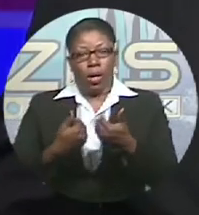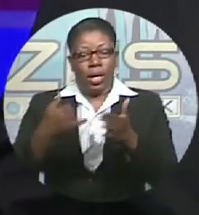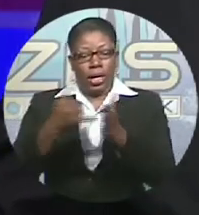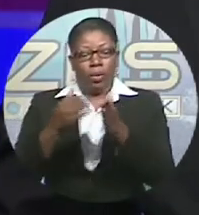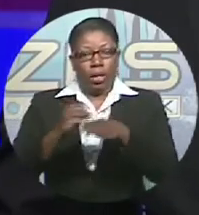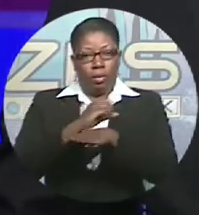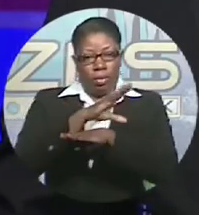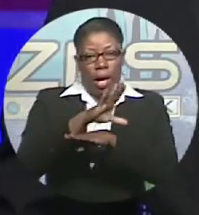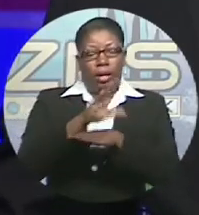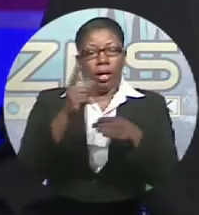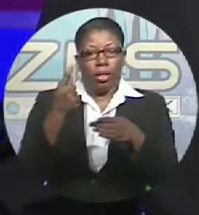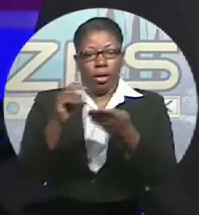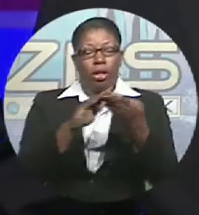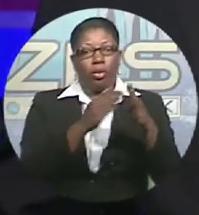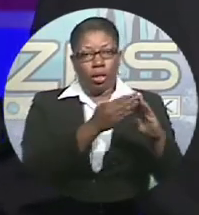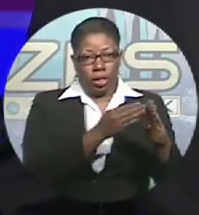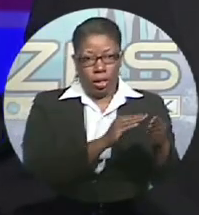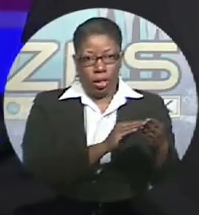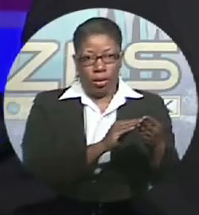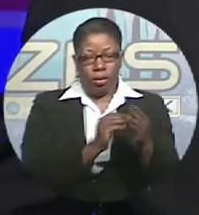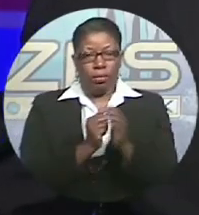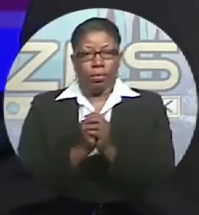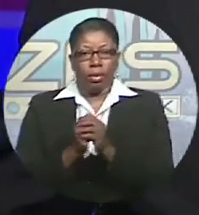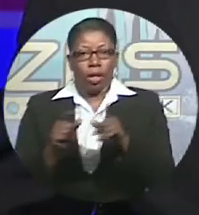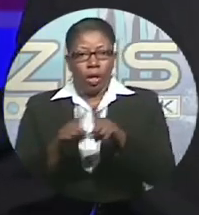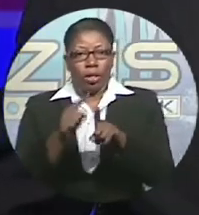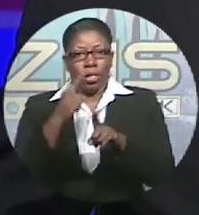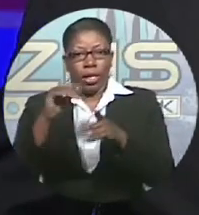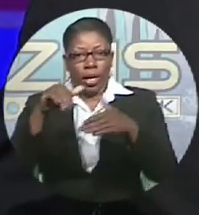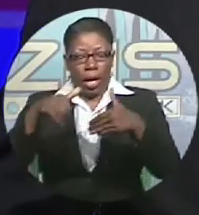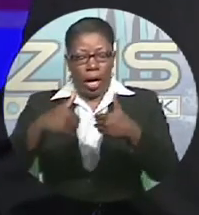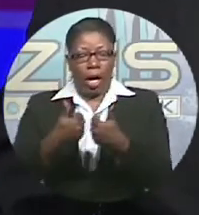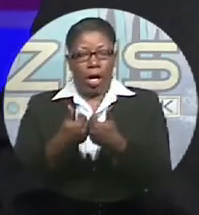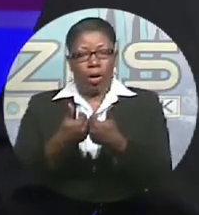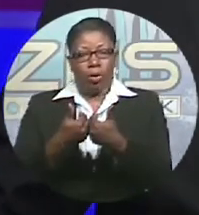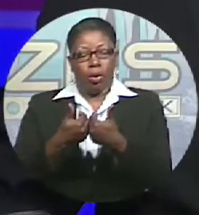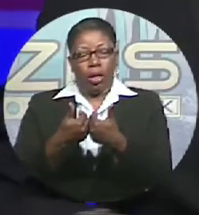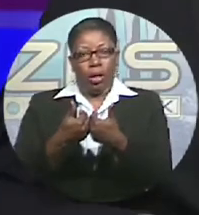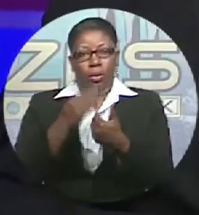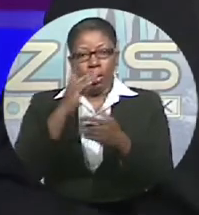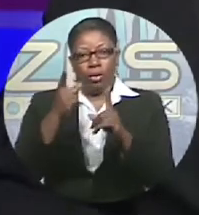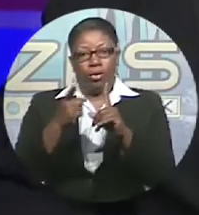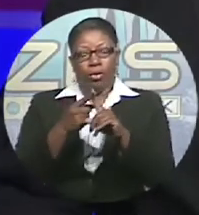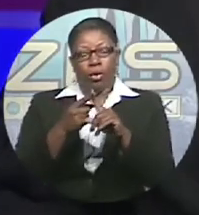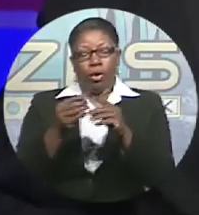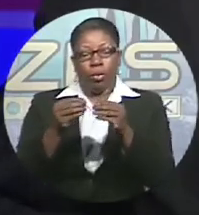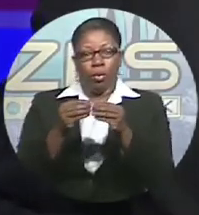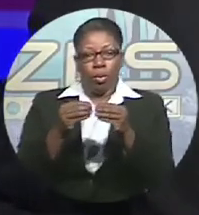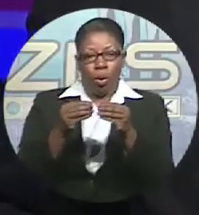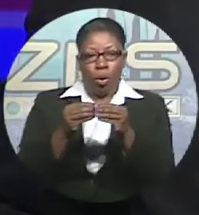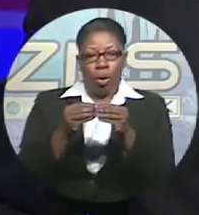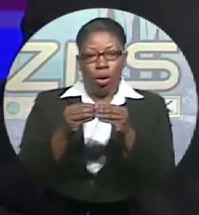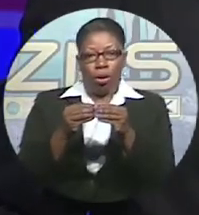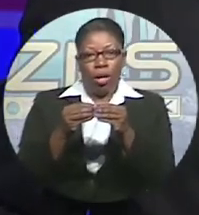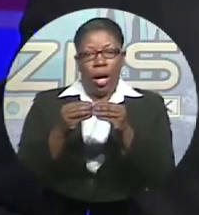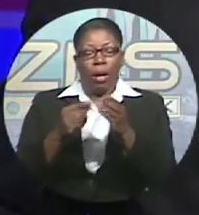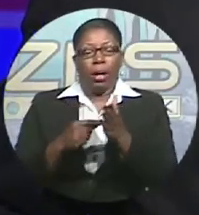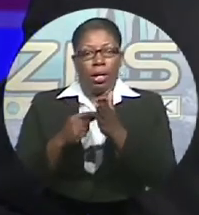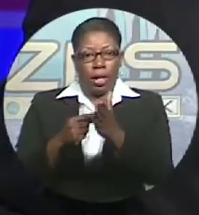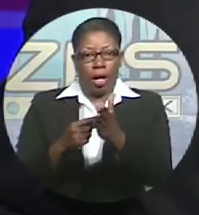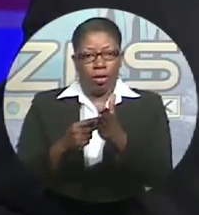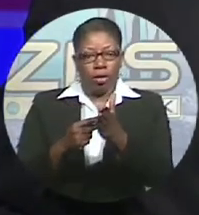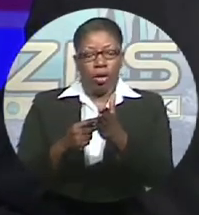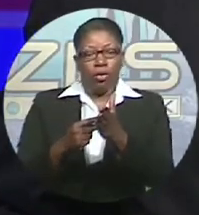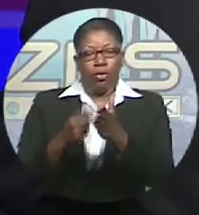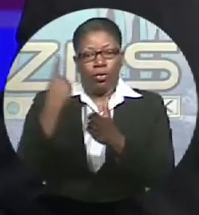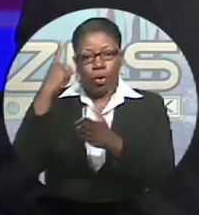the wider community. He says while the Standards Bureau will cause for more accountability amongst local producers, it will also give consumers a better